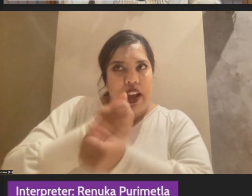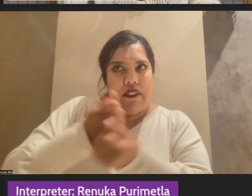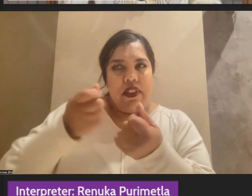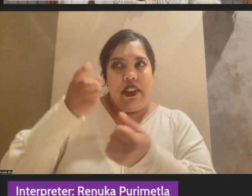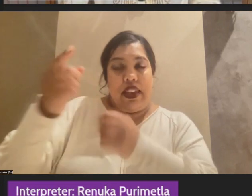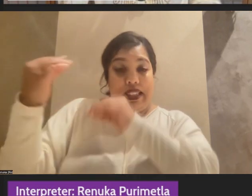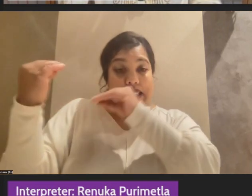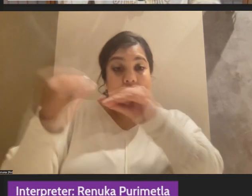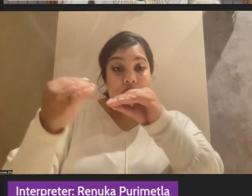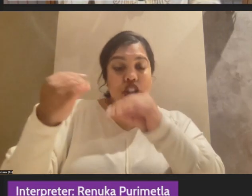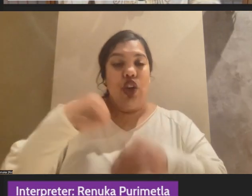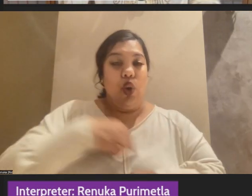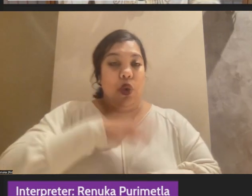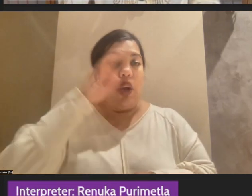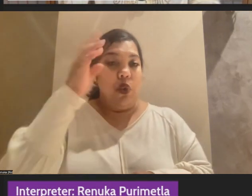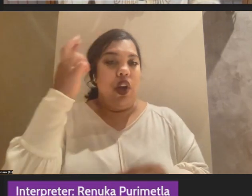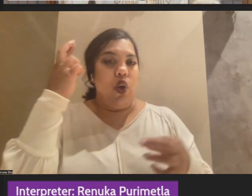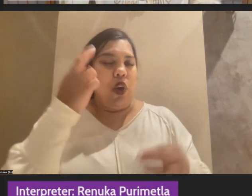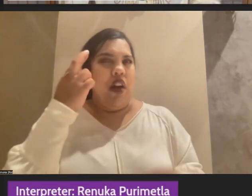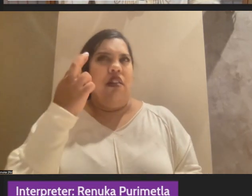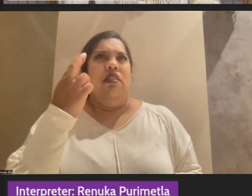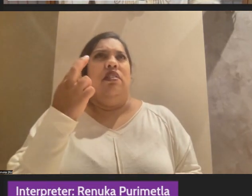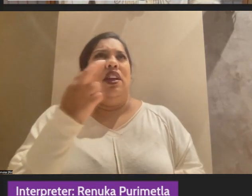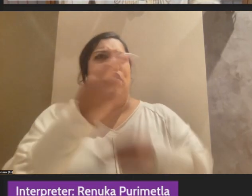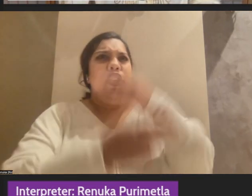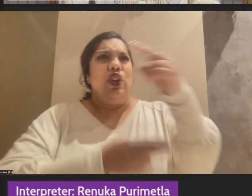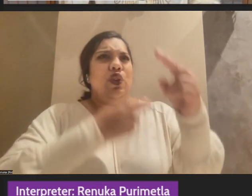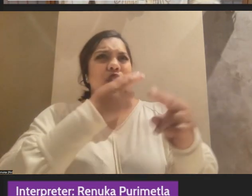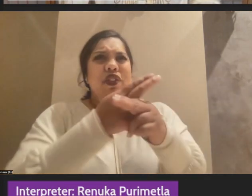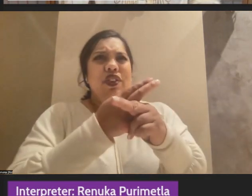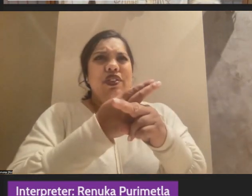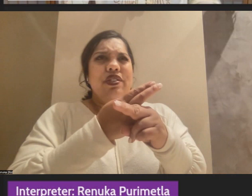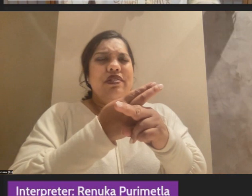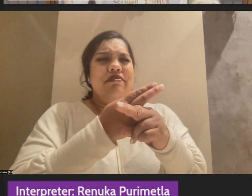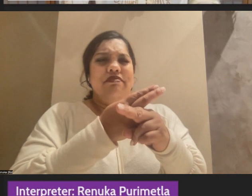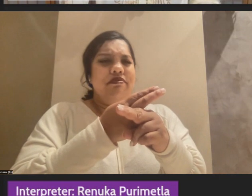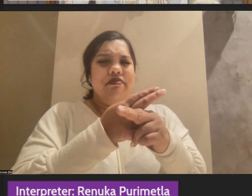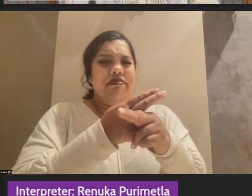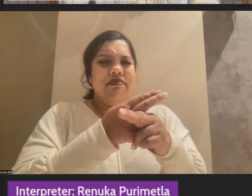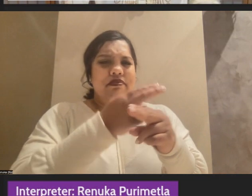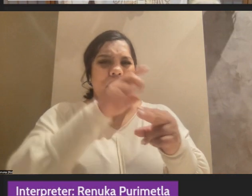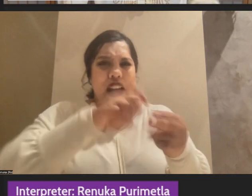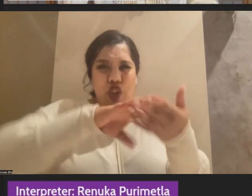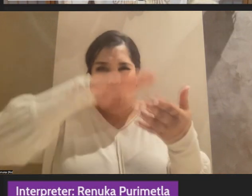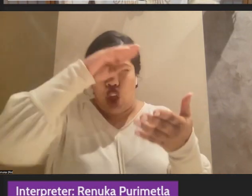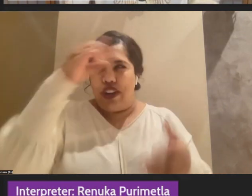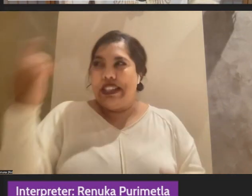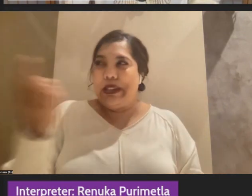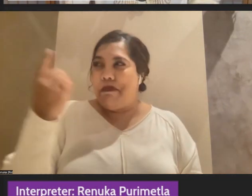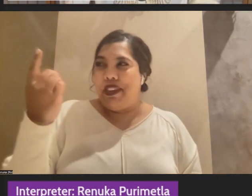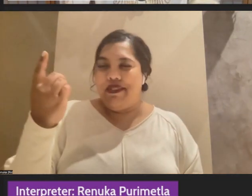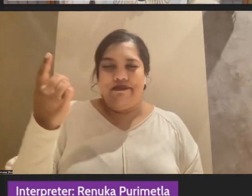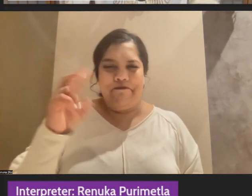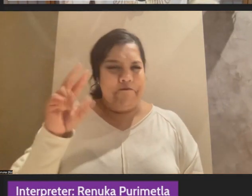realize. The universe has no need to learn anything. So, where does that idea come from?